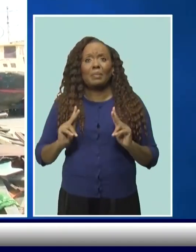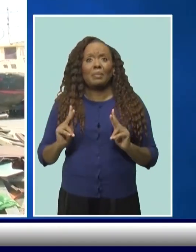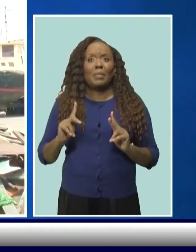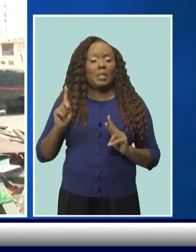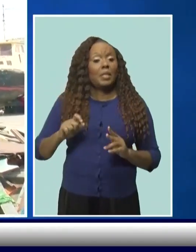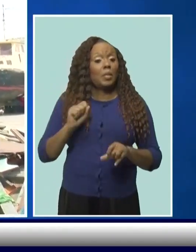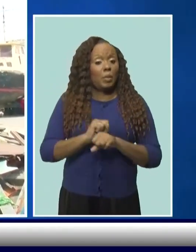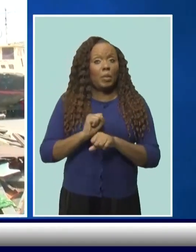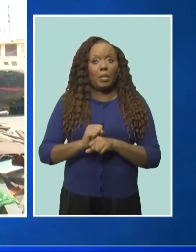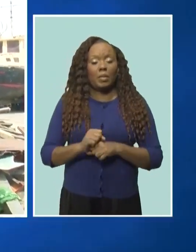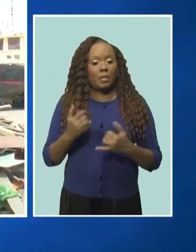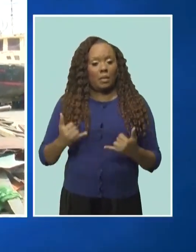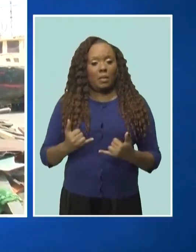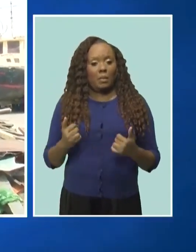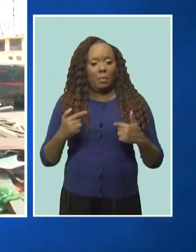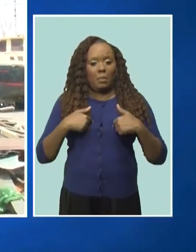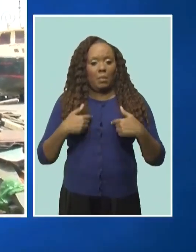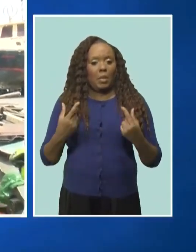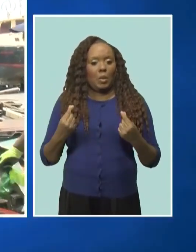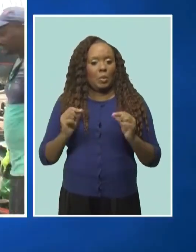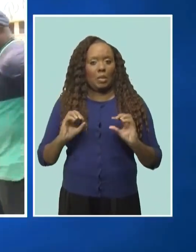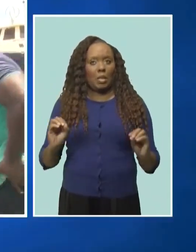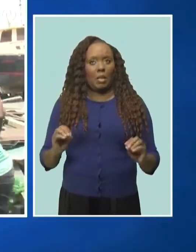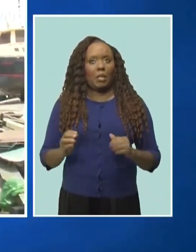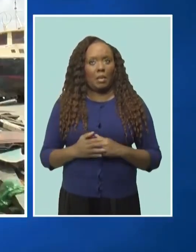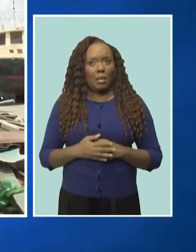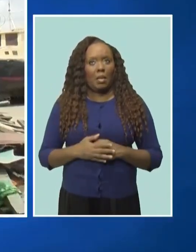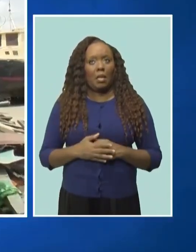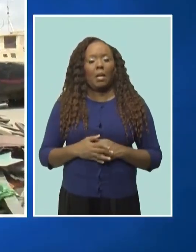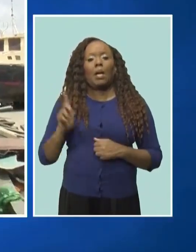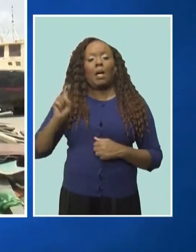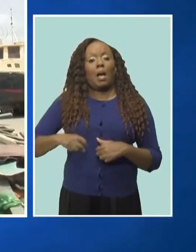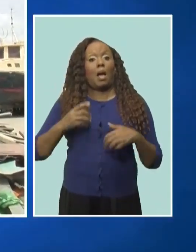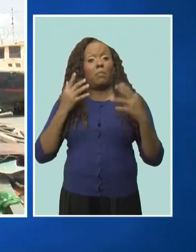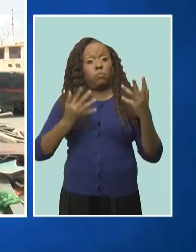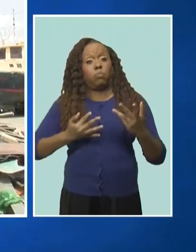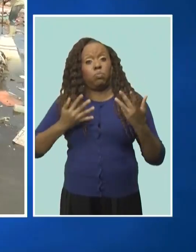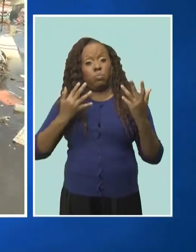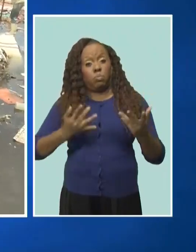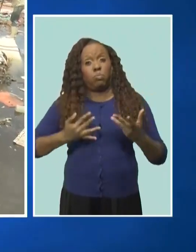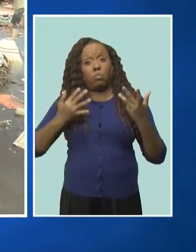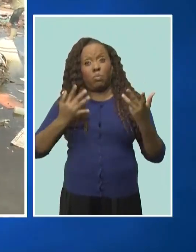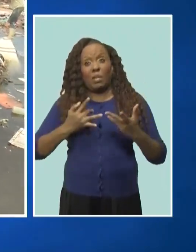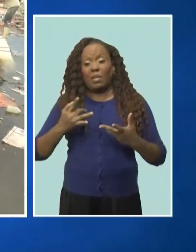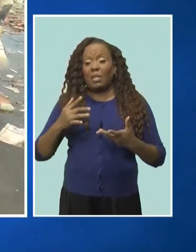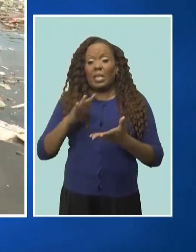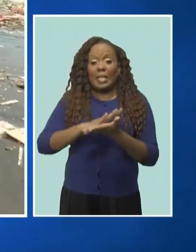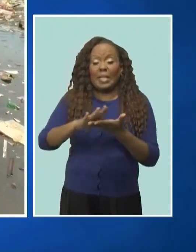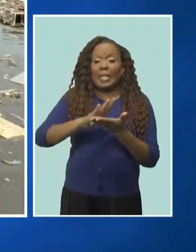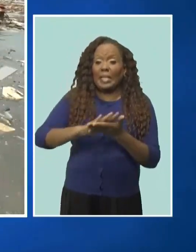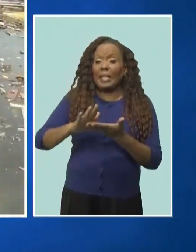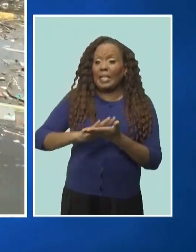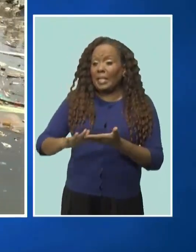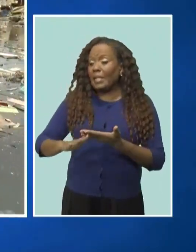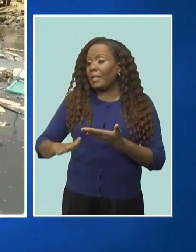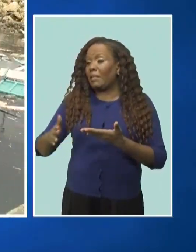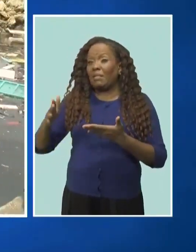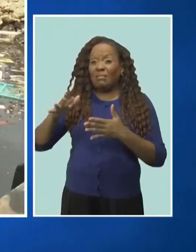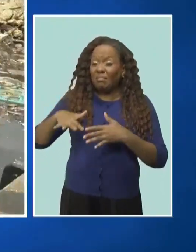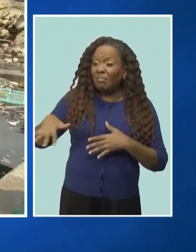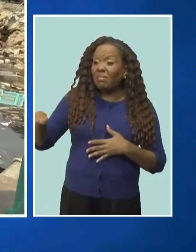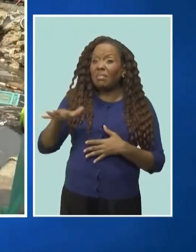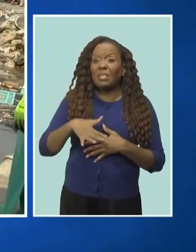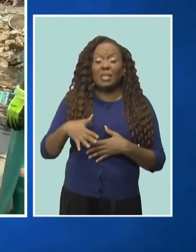do nothing because my work already doing. So I go over here now till then here get cleaned up, dredge out. You got boats to the bottom